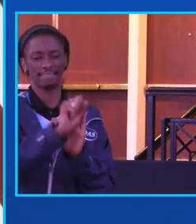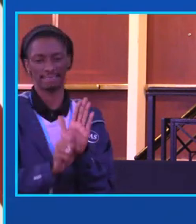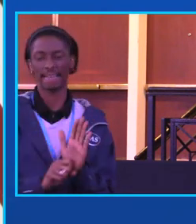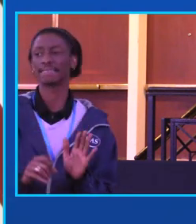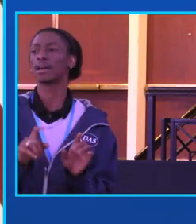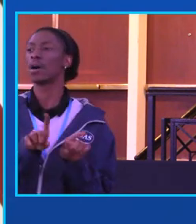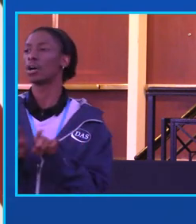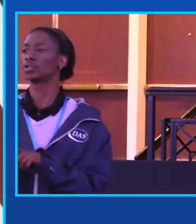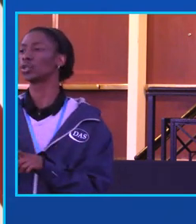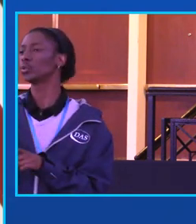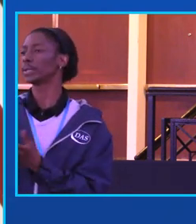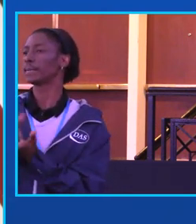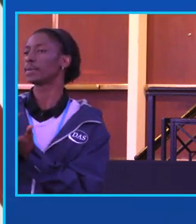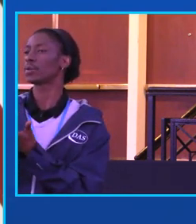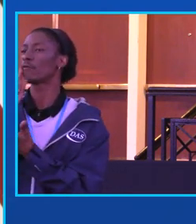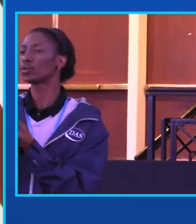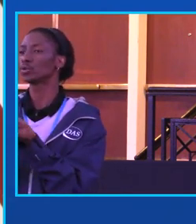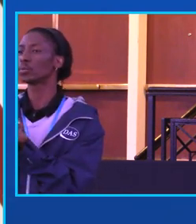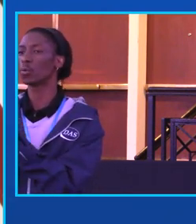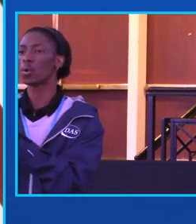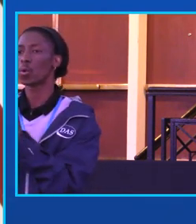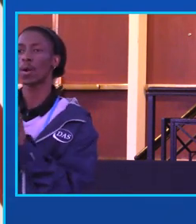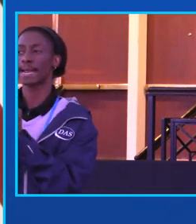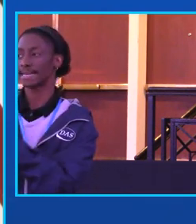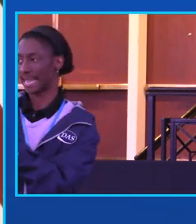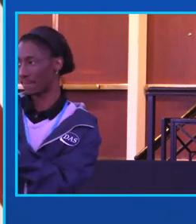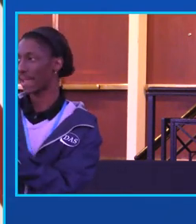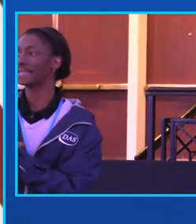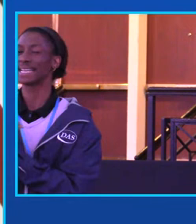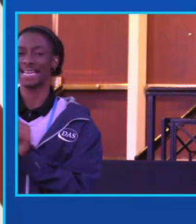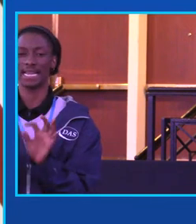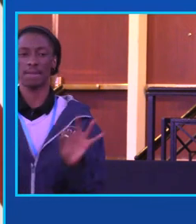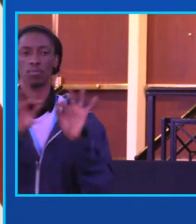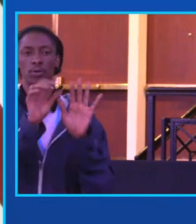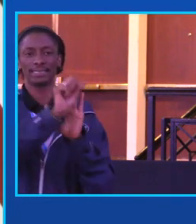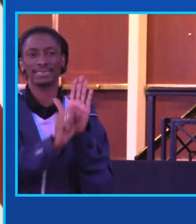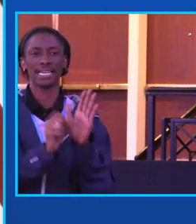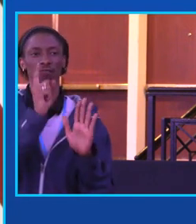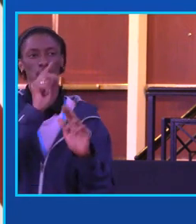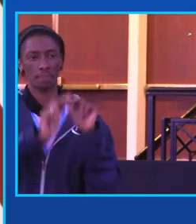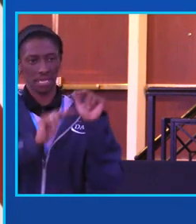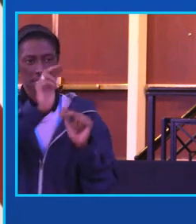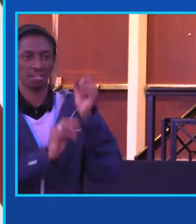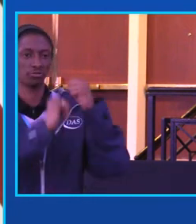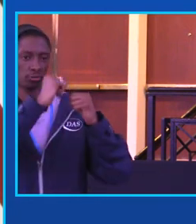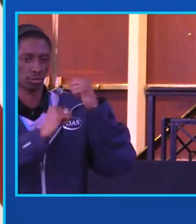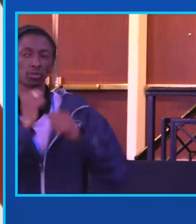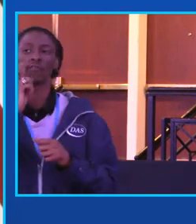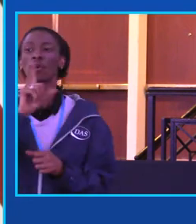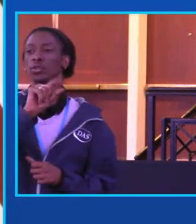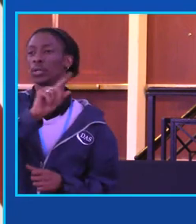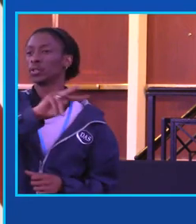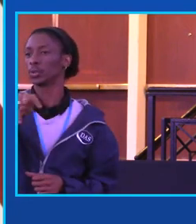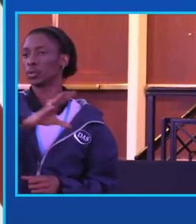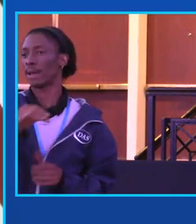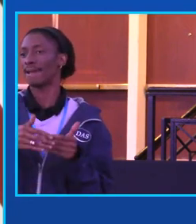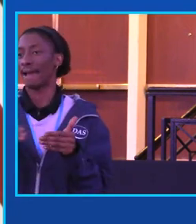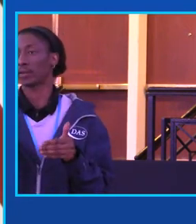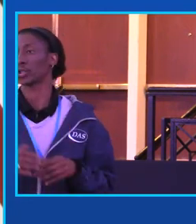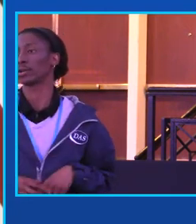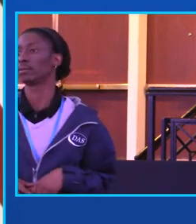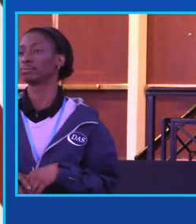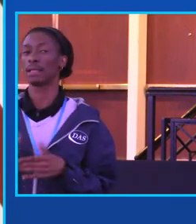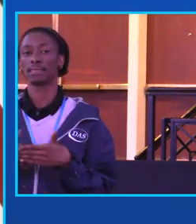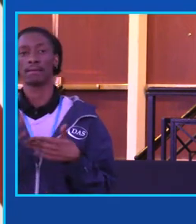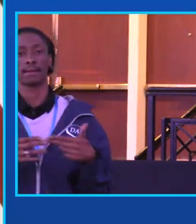spend $20 million to support coordinated campaigns in key states to build infrastructure for 2022 and beyond.